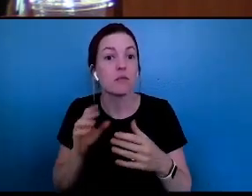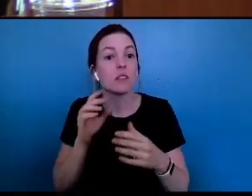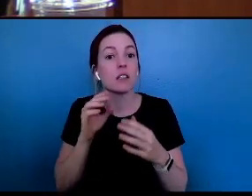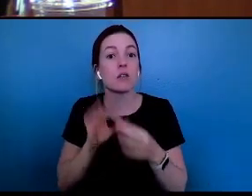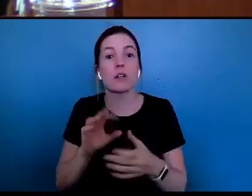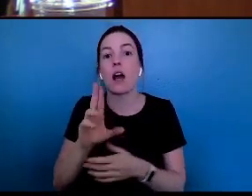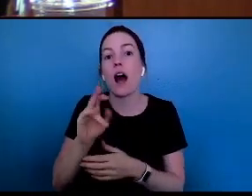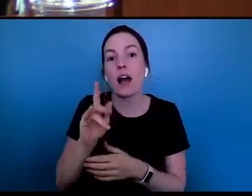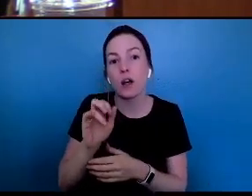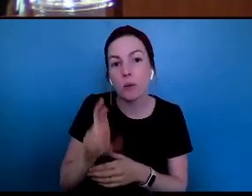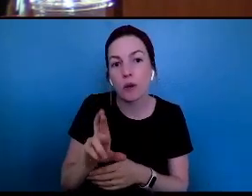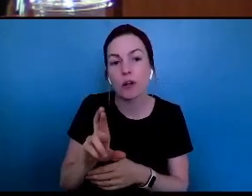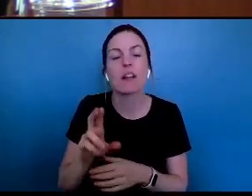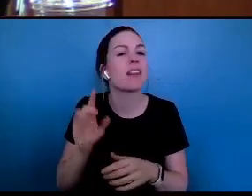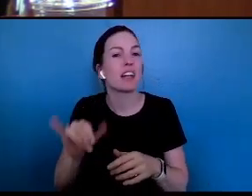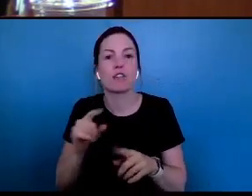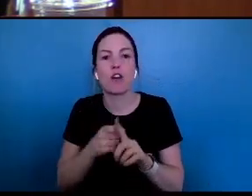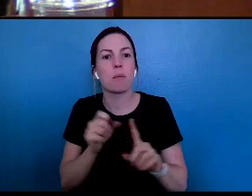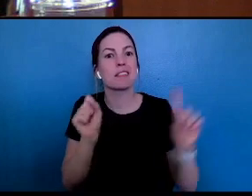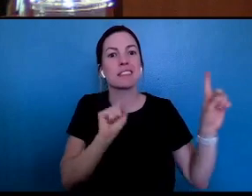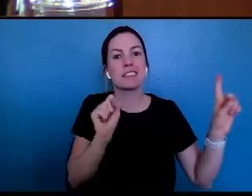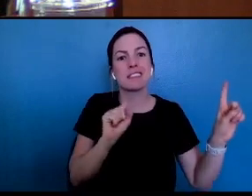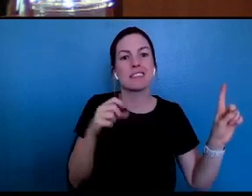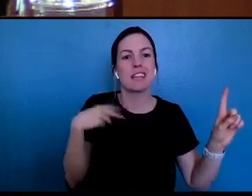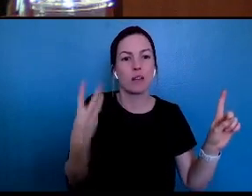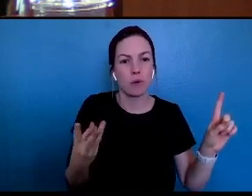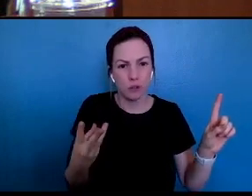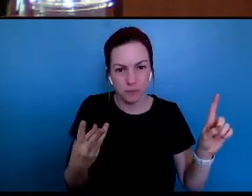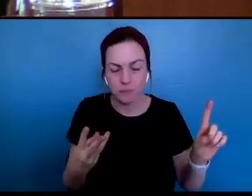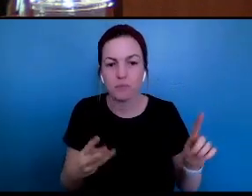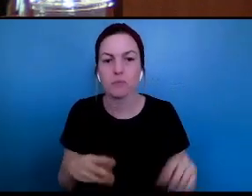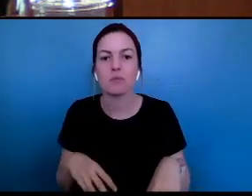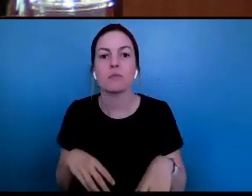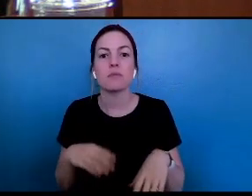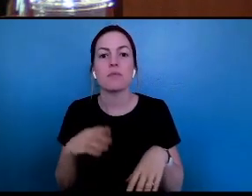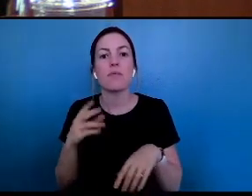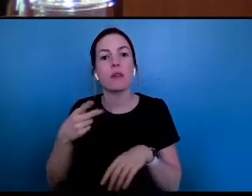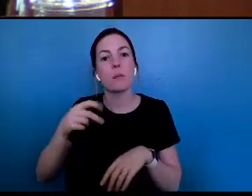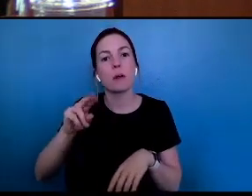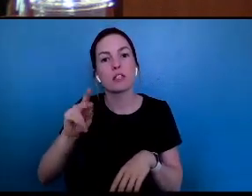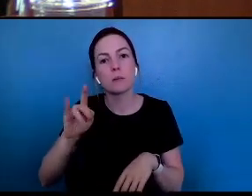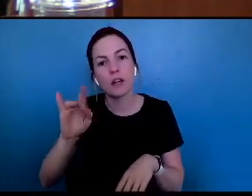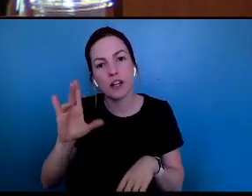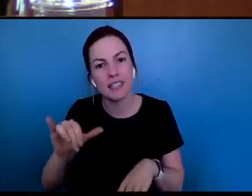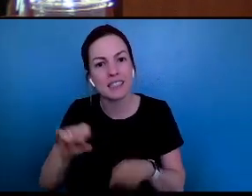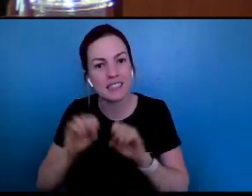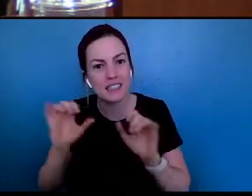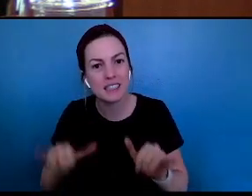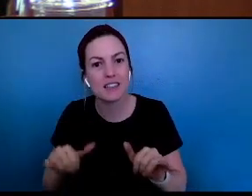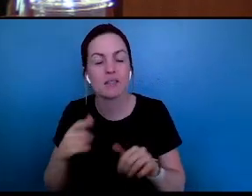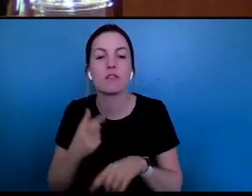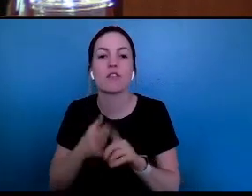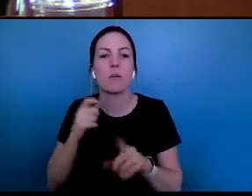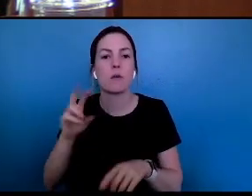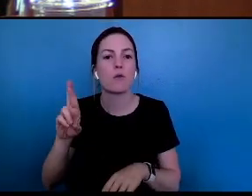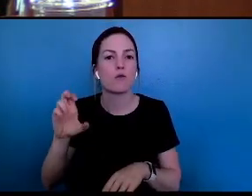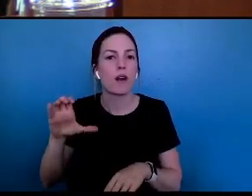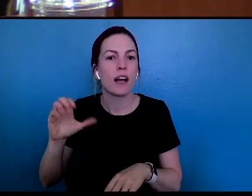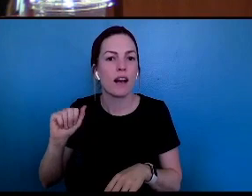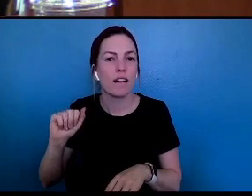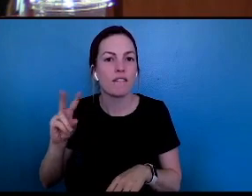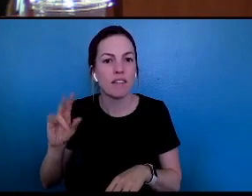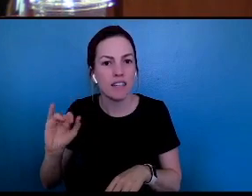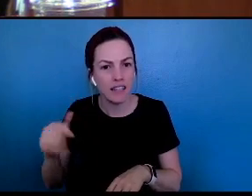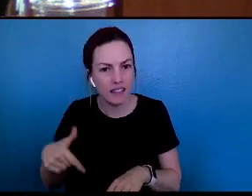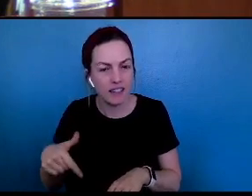that's from Seattle. The participatory systems of e-petition that come from Reykjavik. The participatory budget came